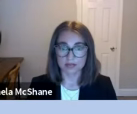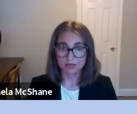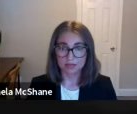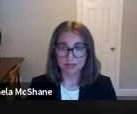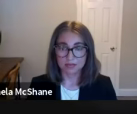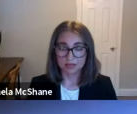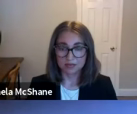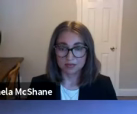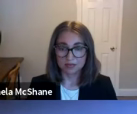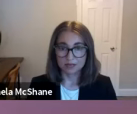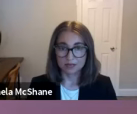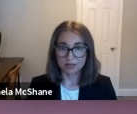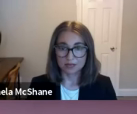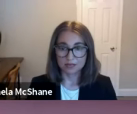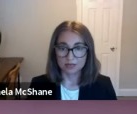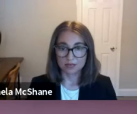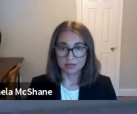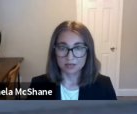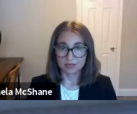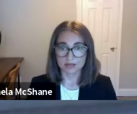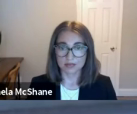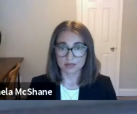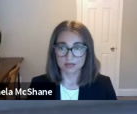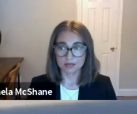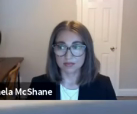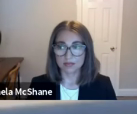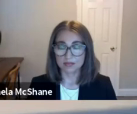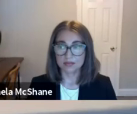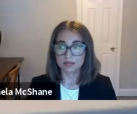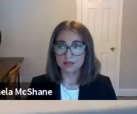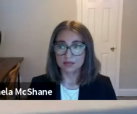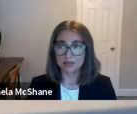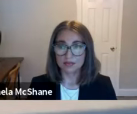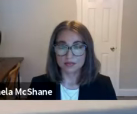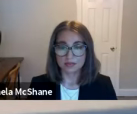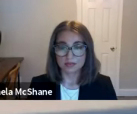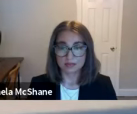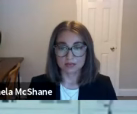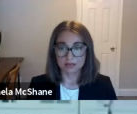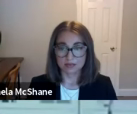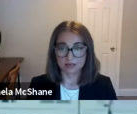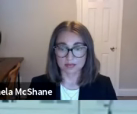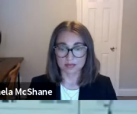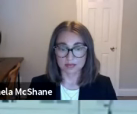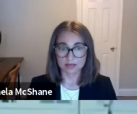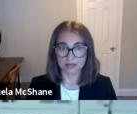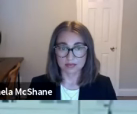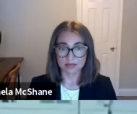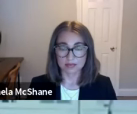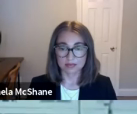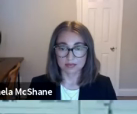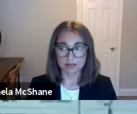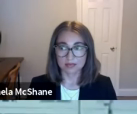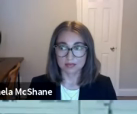country. We are Virginia's international gateway that provides a two-way flow of trade and commerce throughout Virginia,